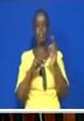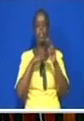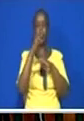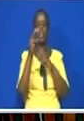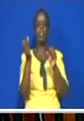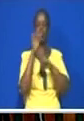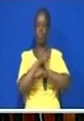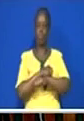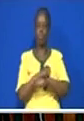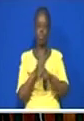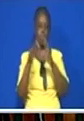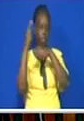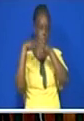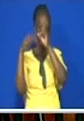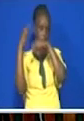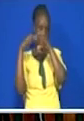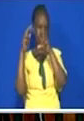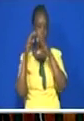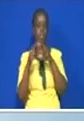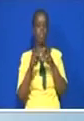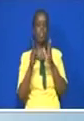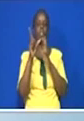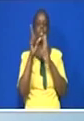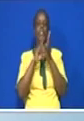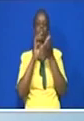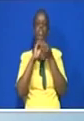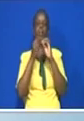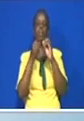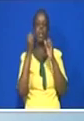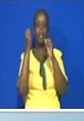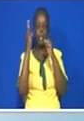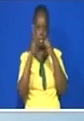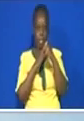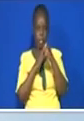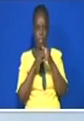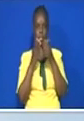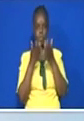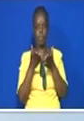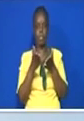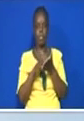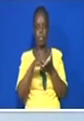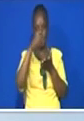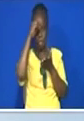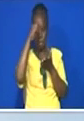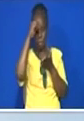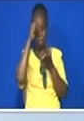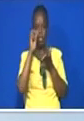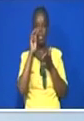school revision lesson 8. Today we are going to